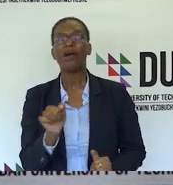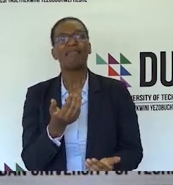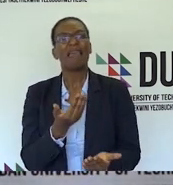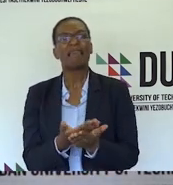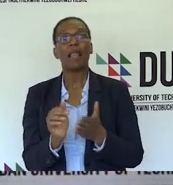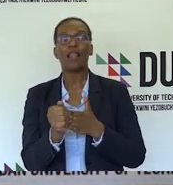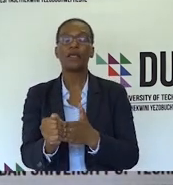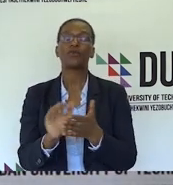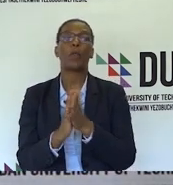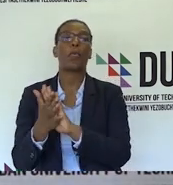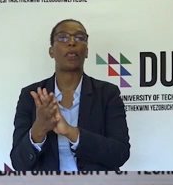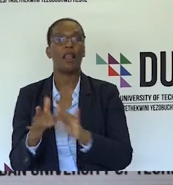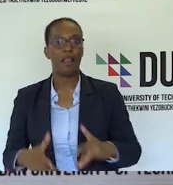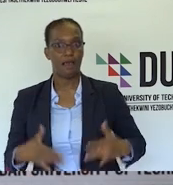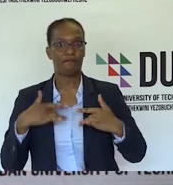might lead you astray.